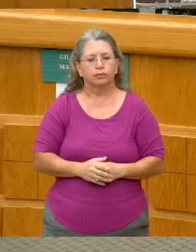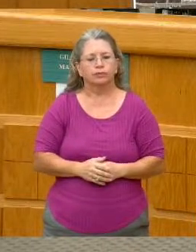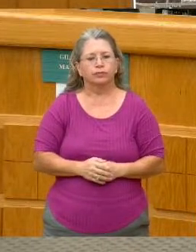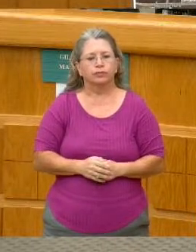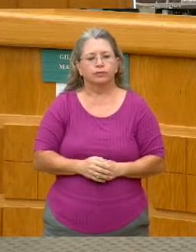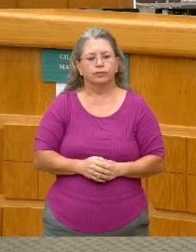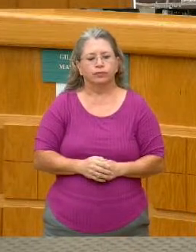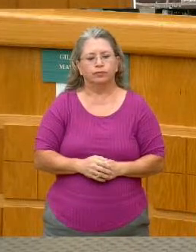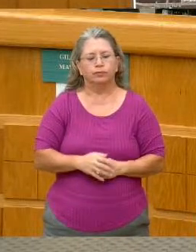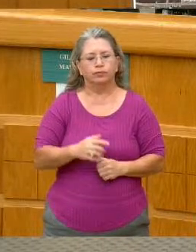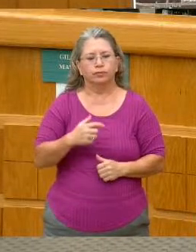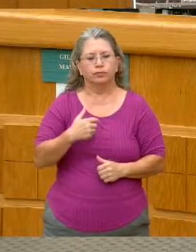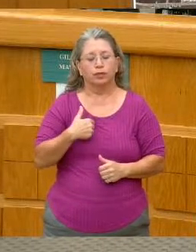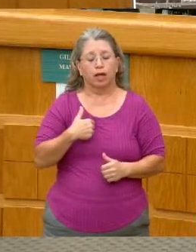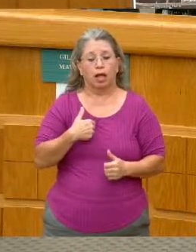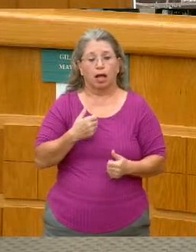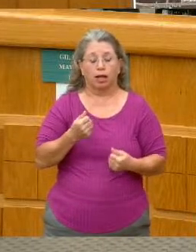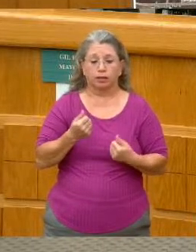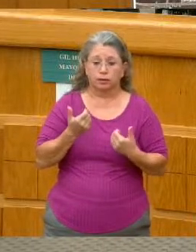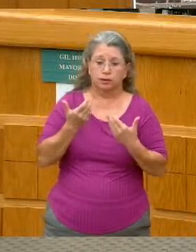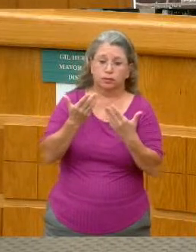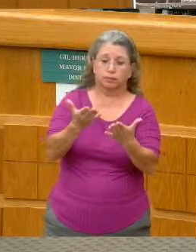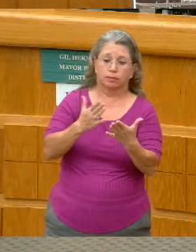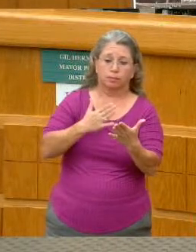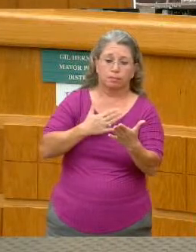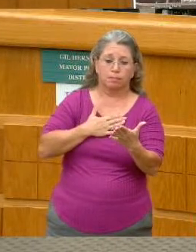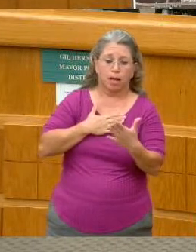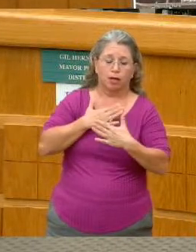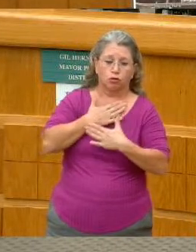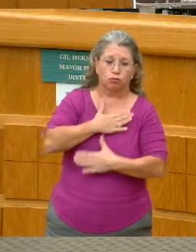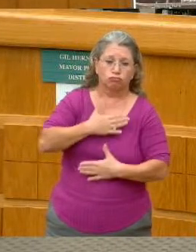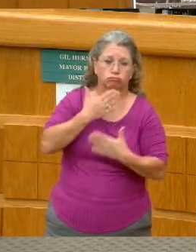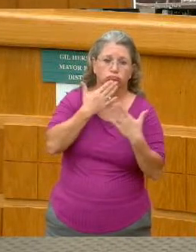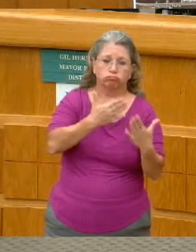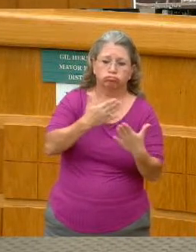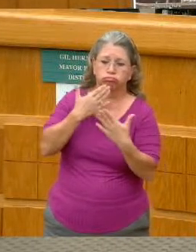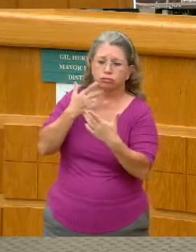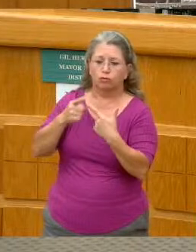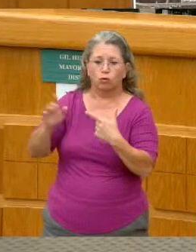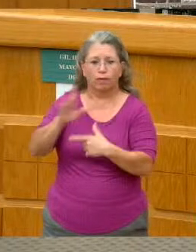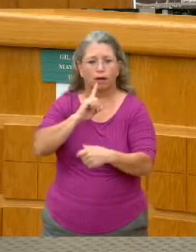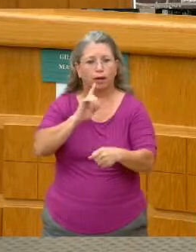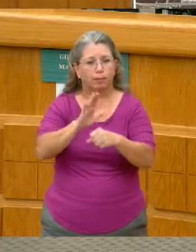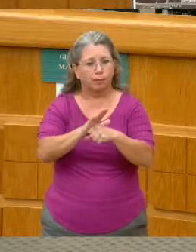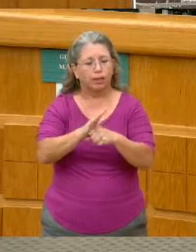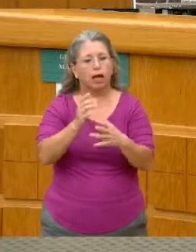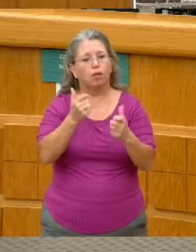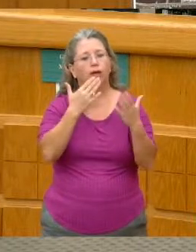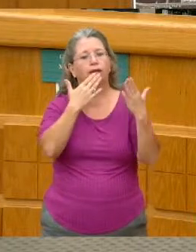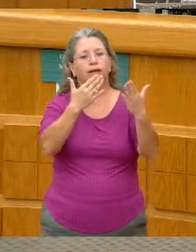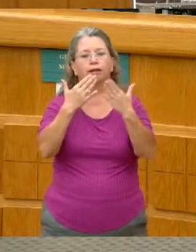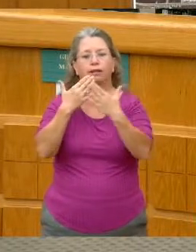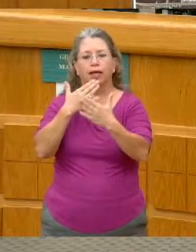And while I express my gratitude for their unbelievable commitment, I want to thank the citizens